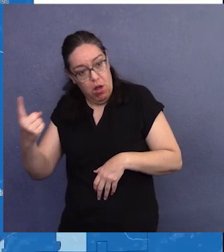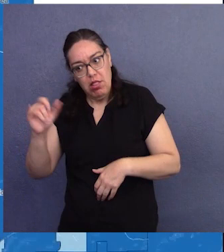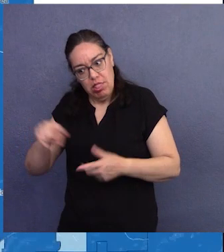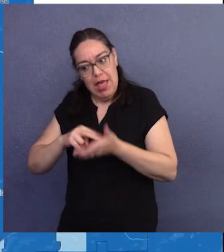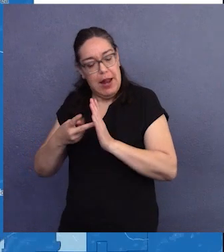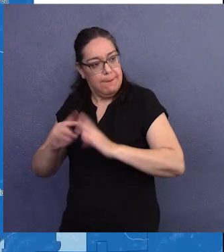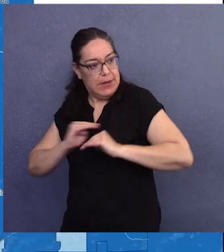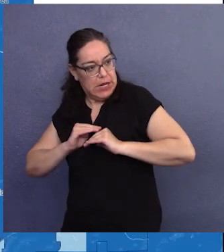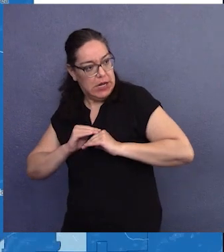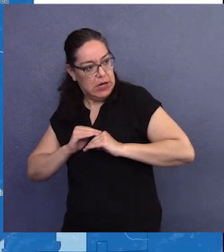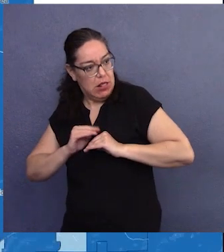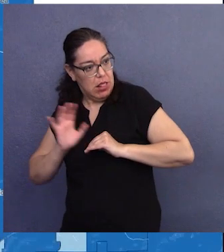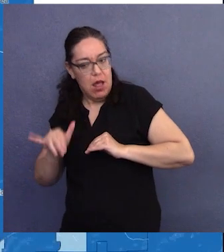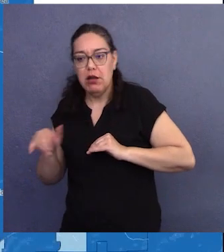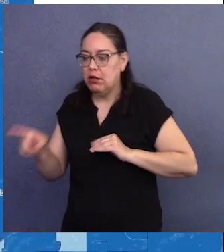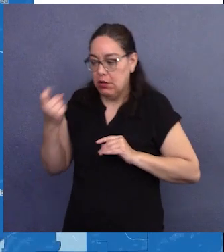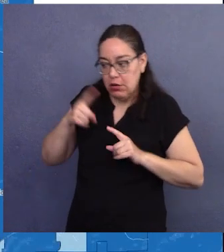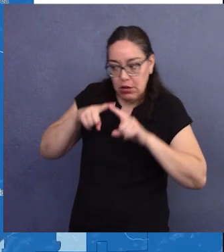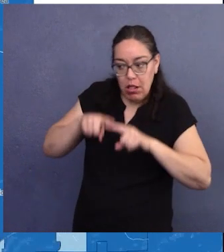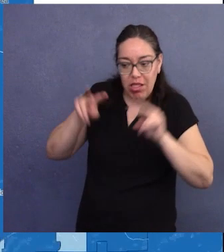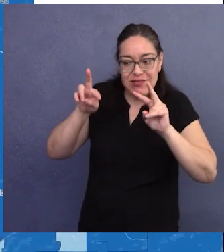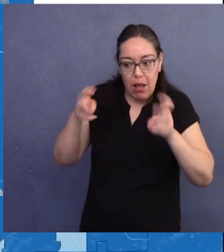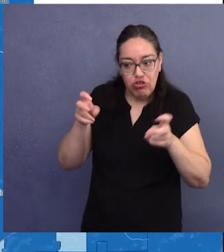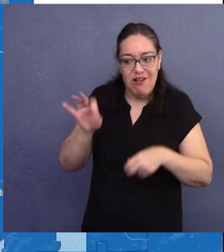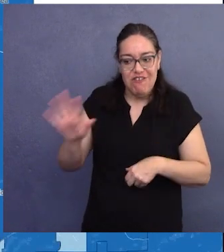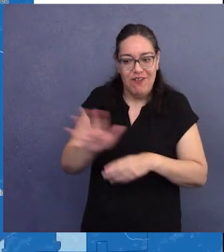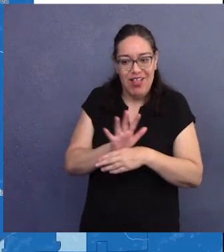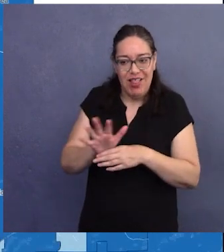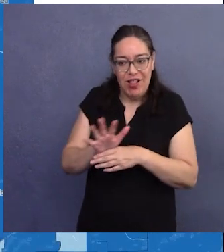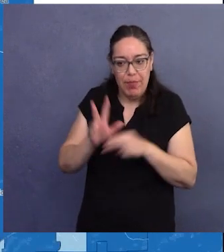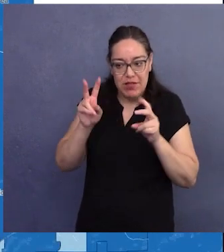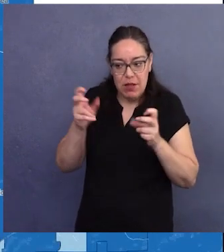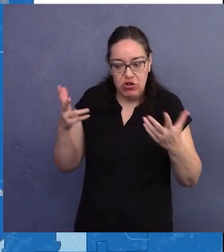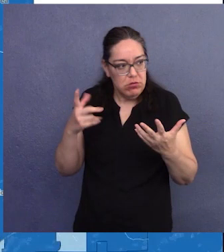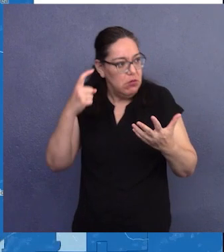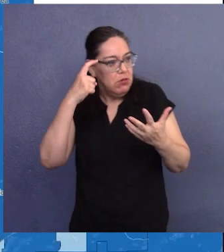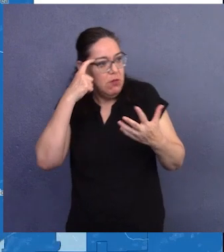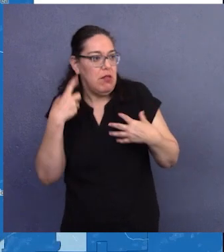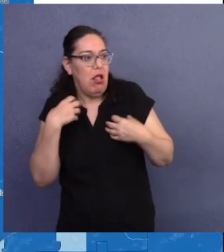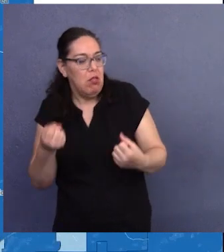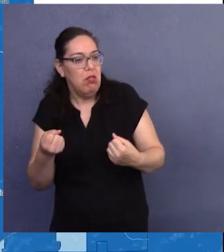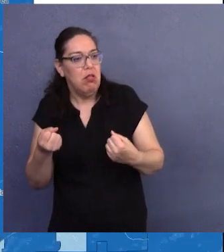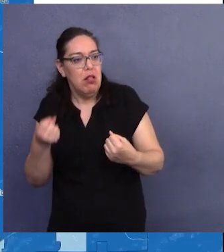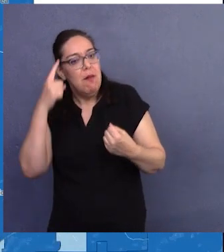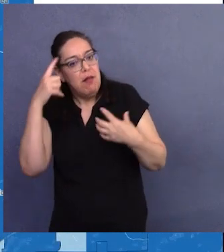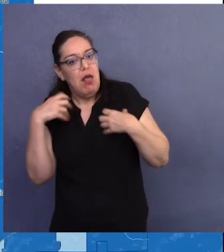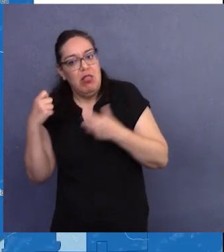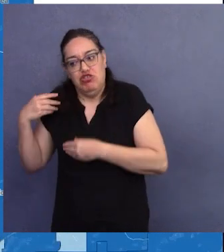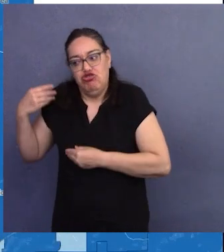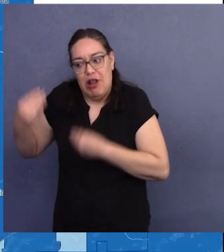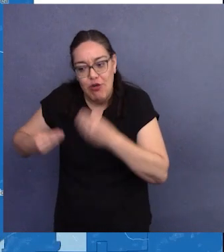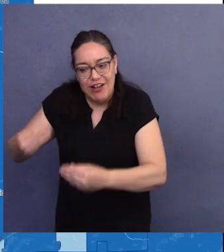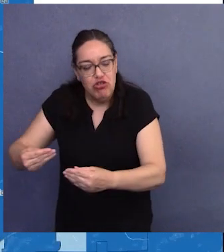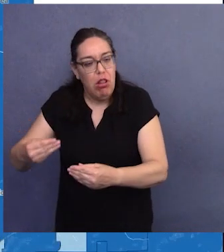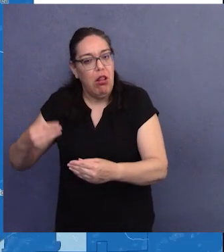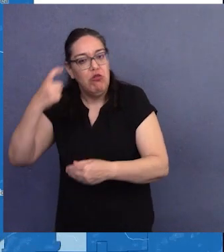the subject, what is the subject matter of your film? Like mental health, like they're about like generational trauma and how it